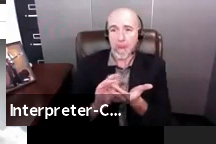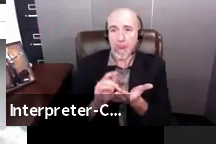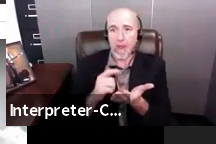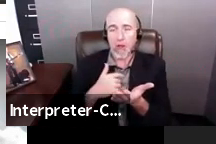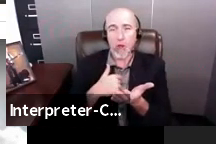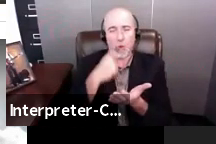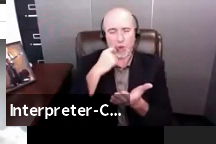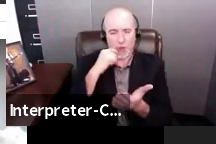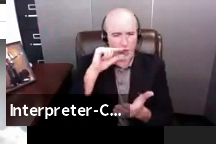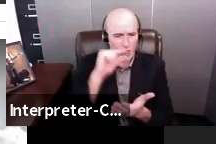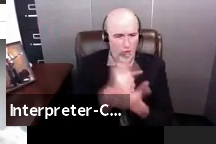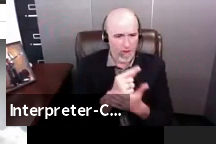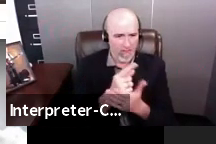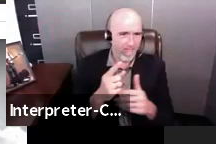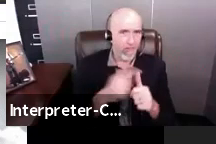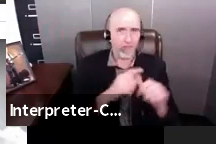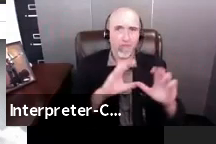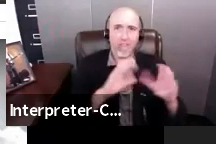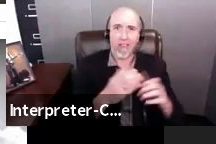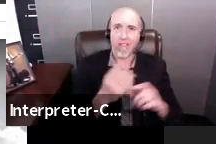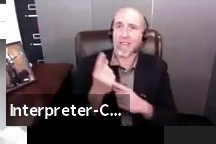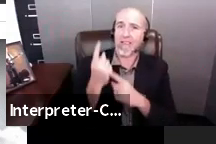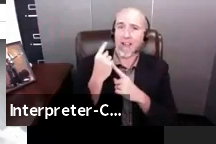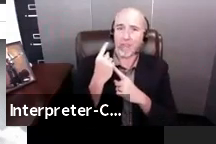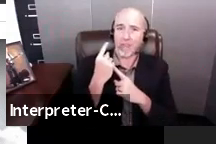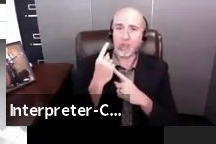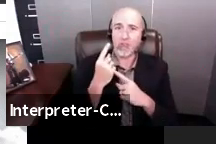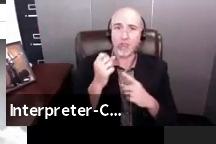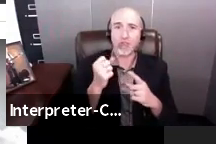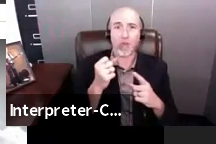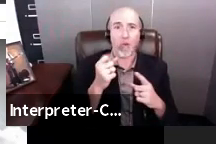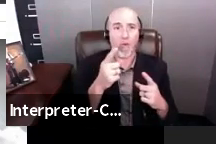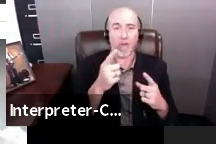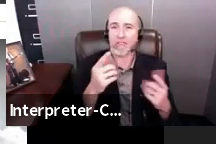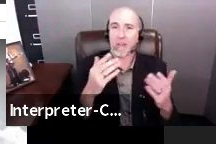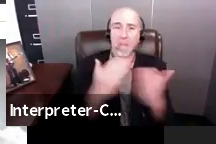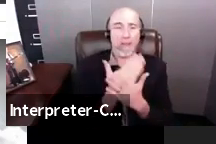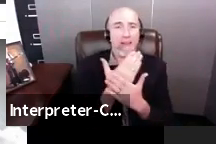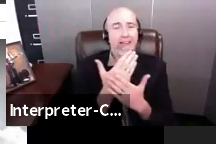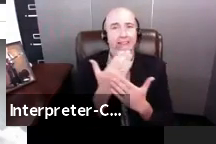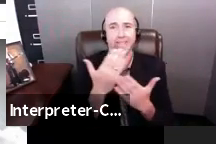graduated the first class last year, so it's still relatively new. And